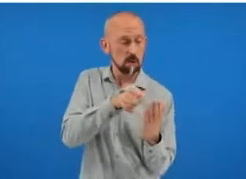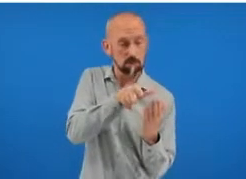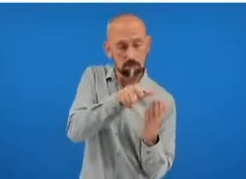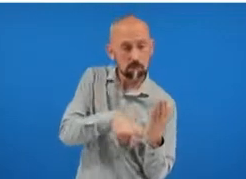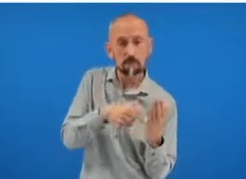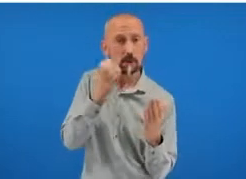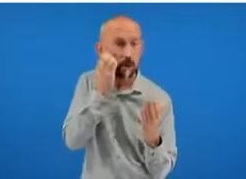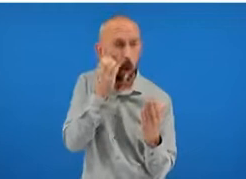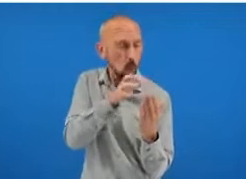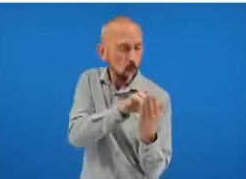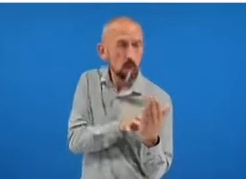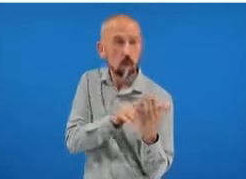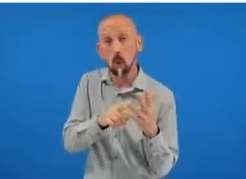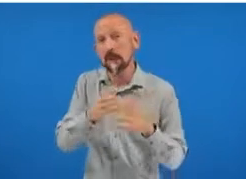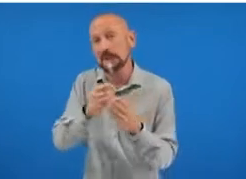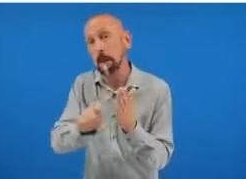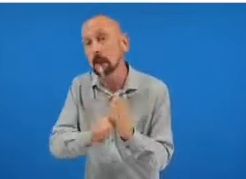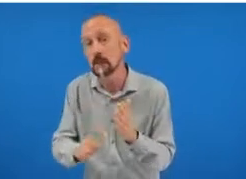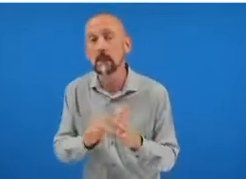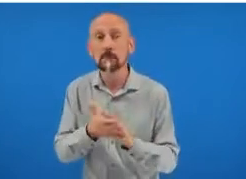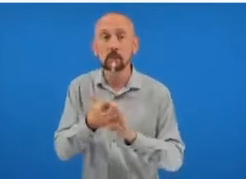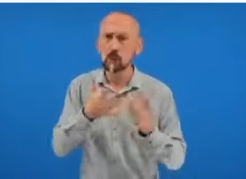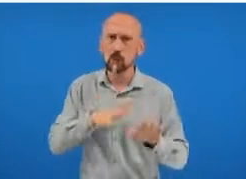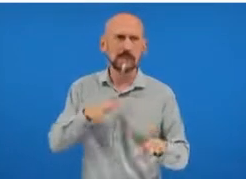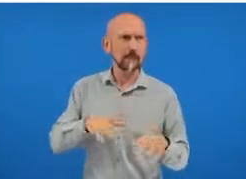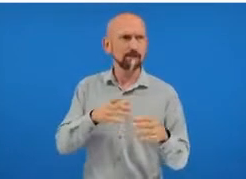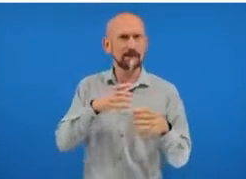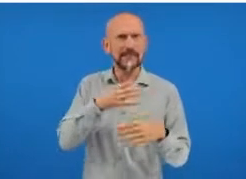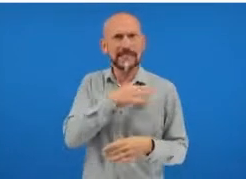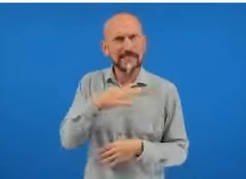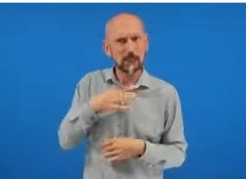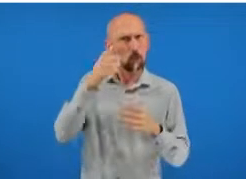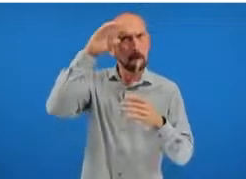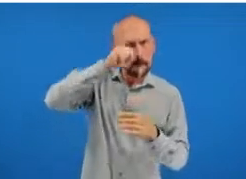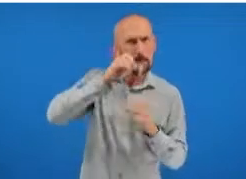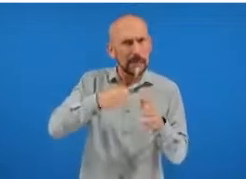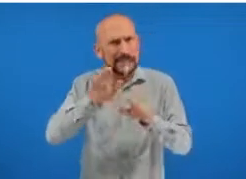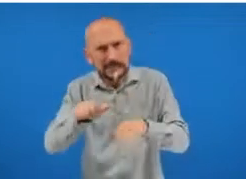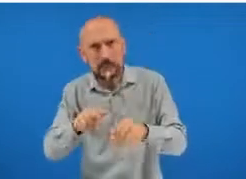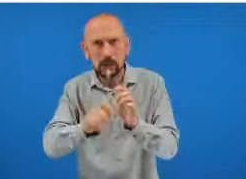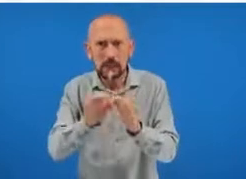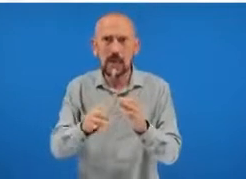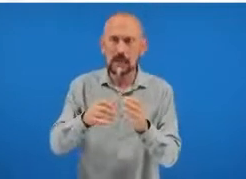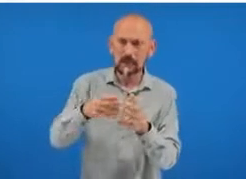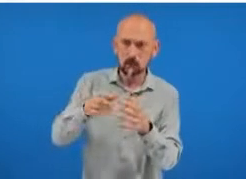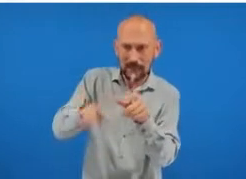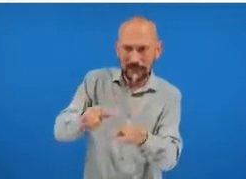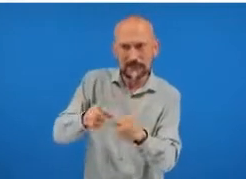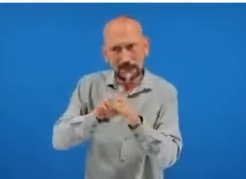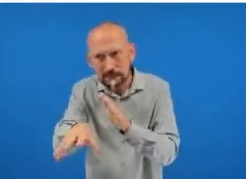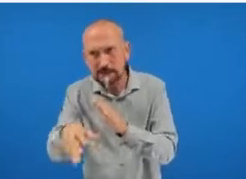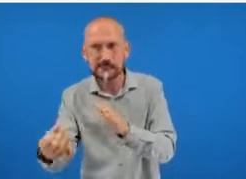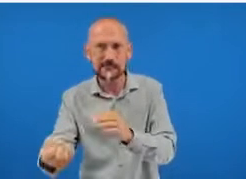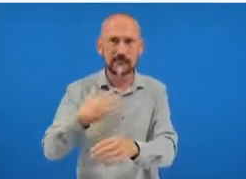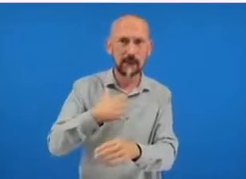memory to give the questionnaire and clients to return it. In addition, our trust data analysis systems allow us to monitor our own